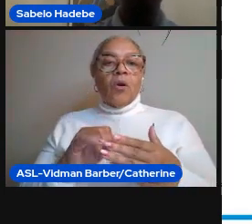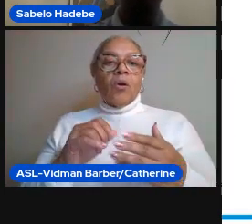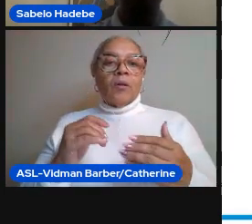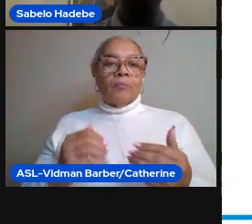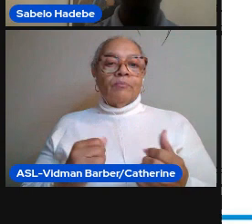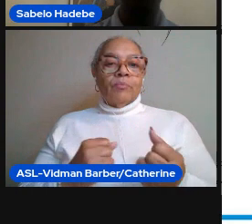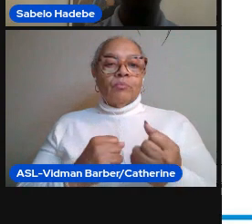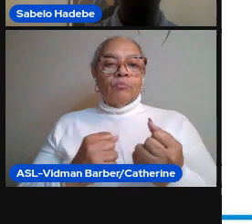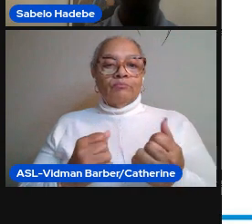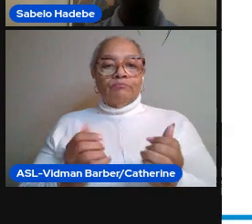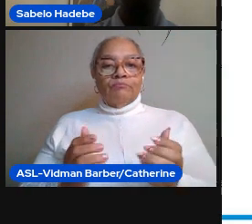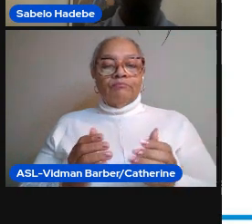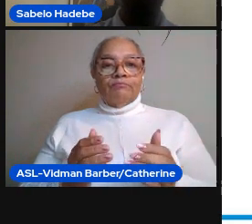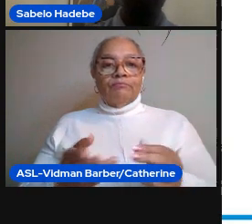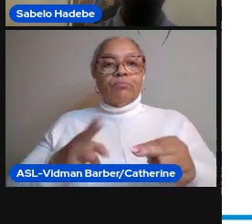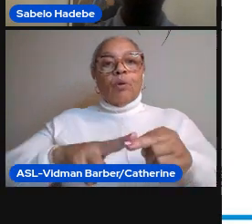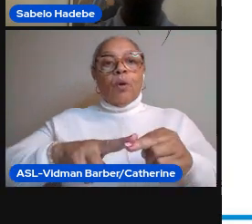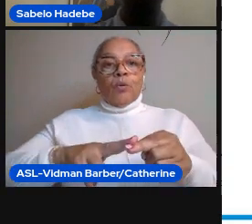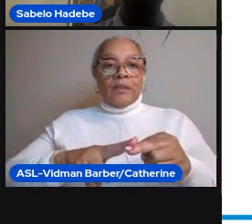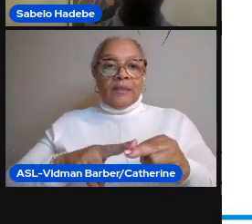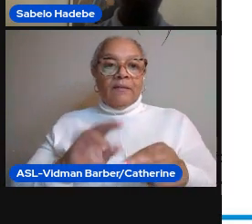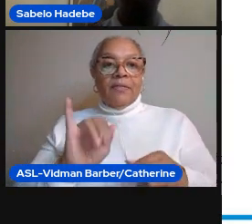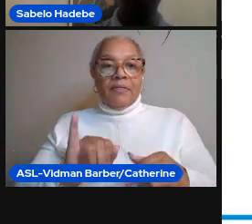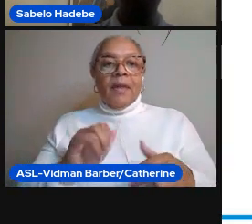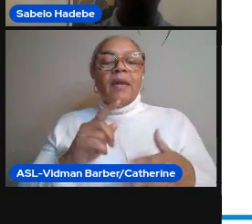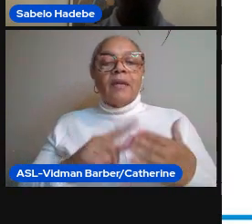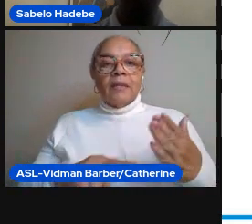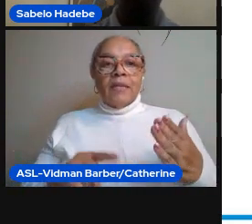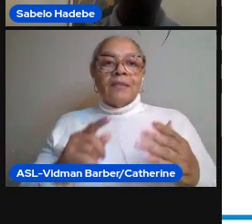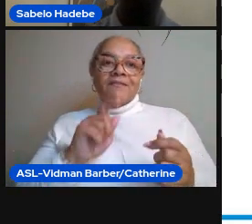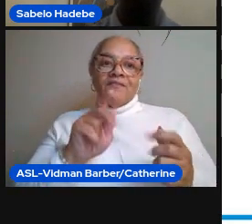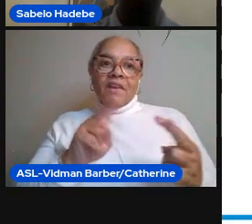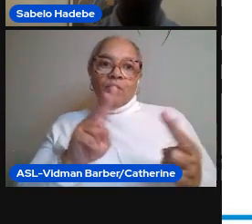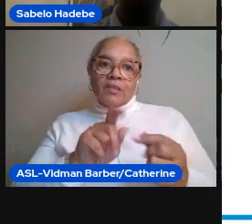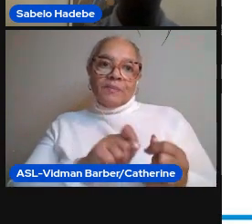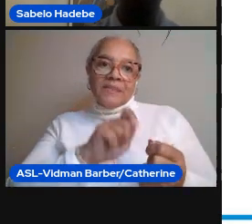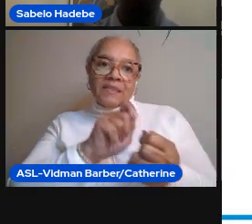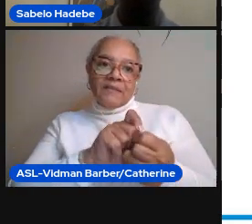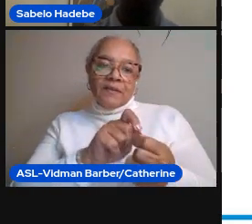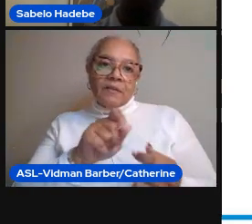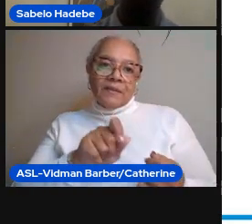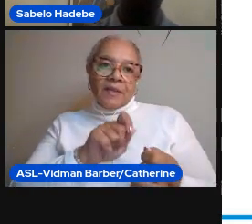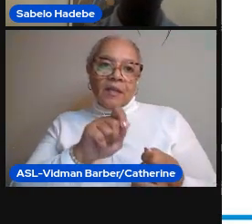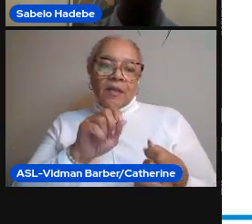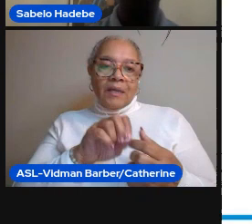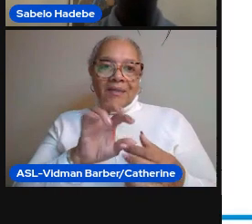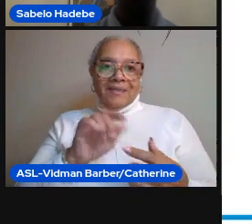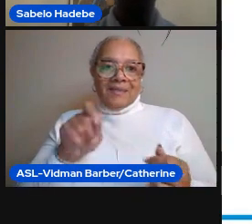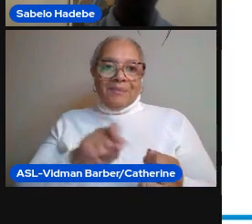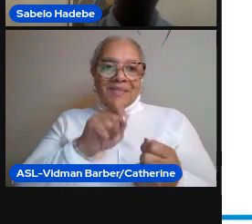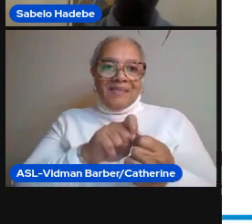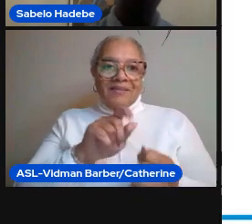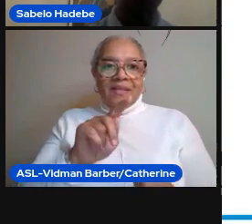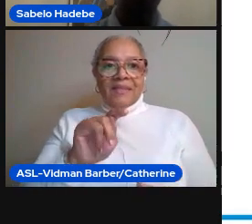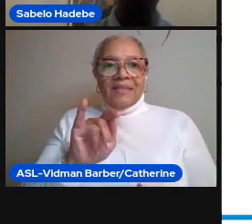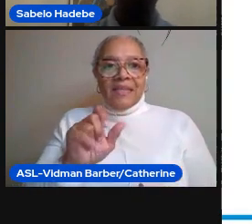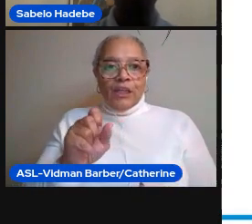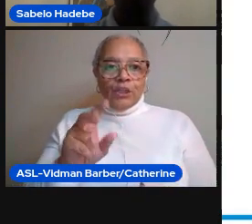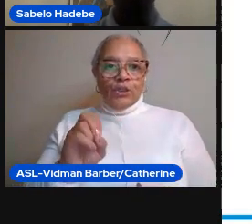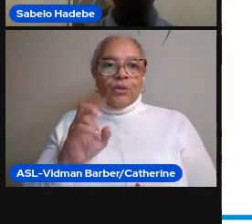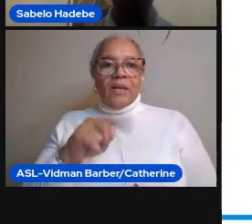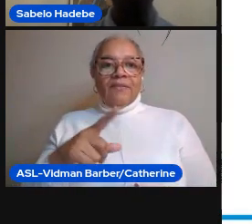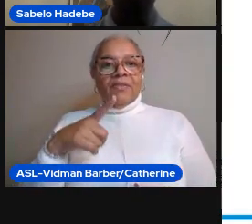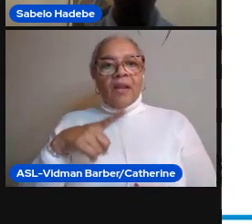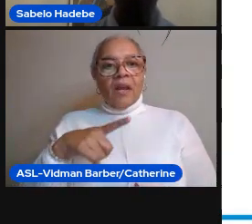is something that seems to be very specific in a particular tissue, as we've shown that in the lung it does